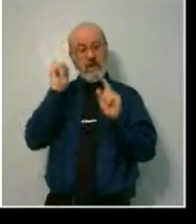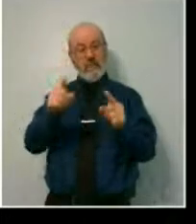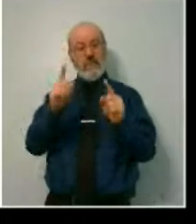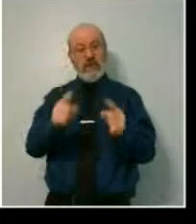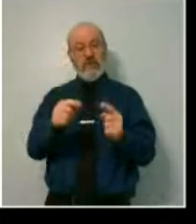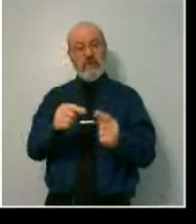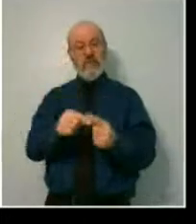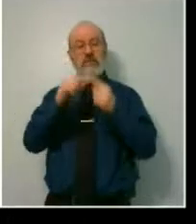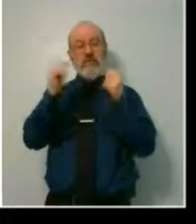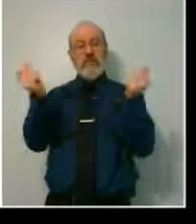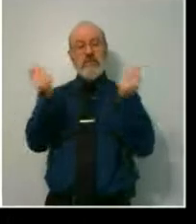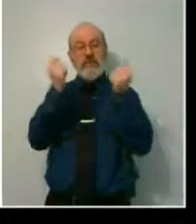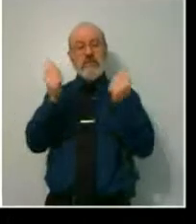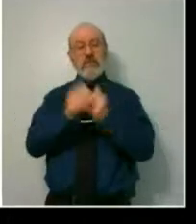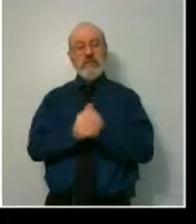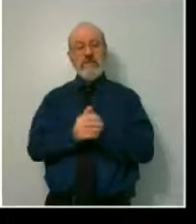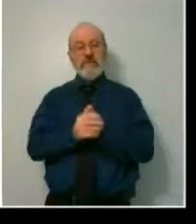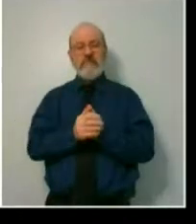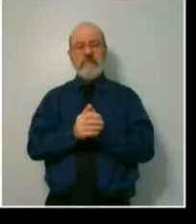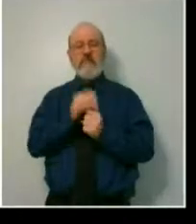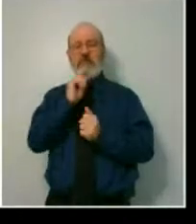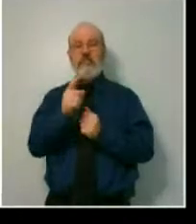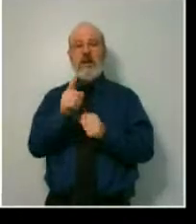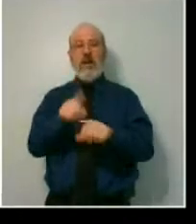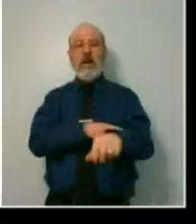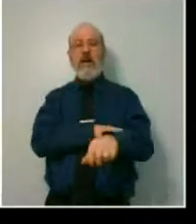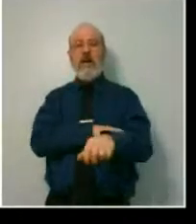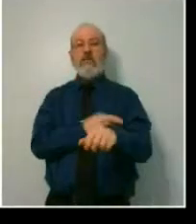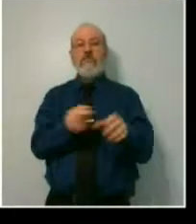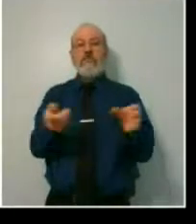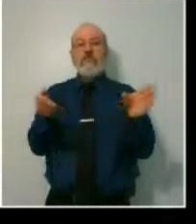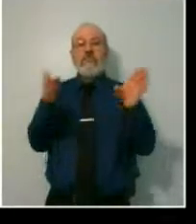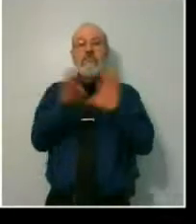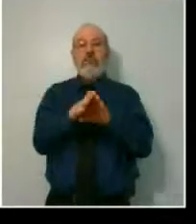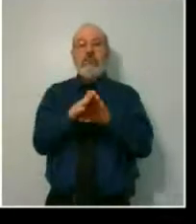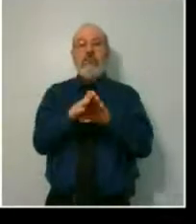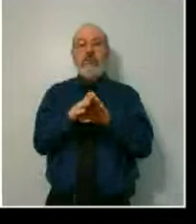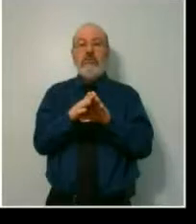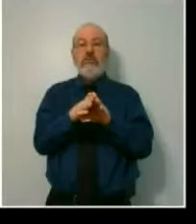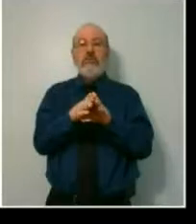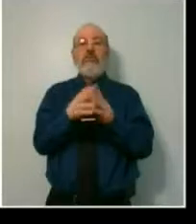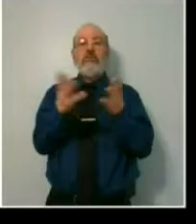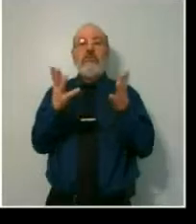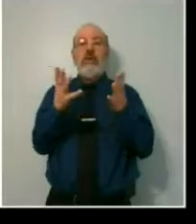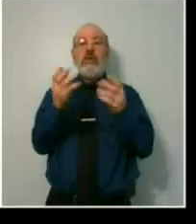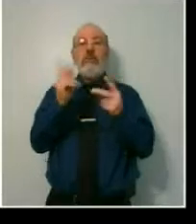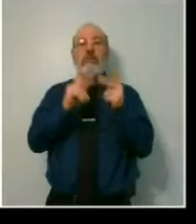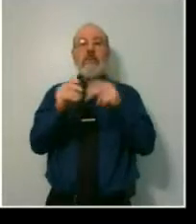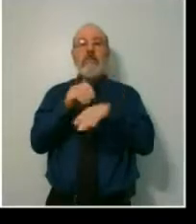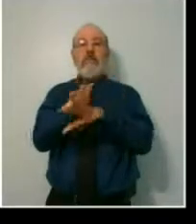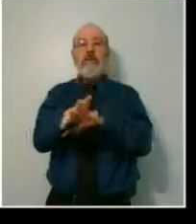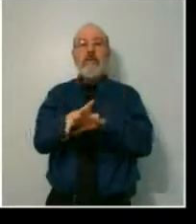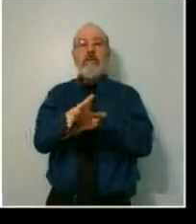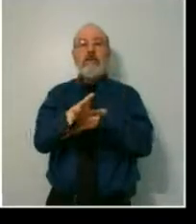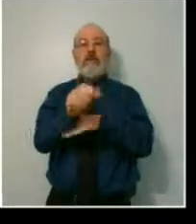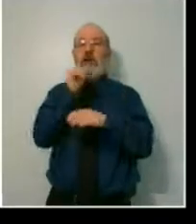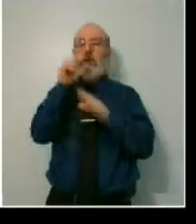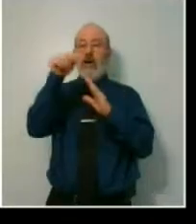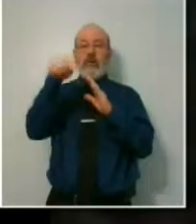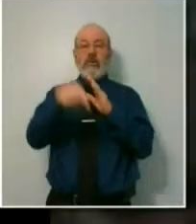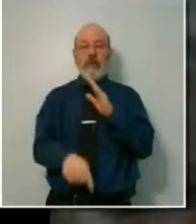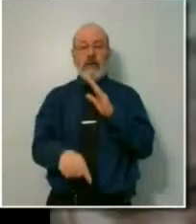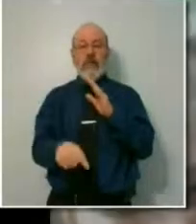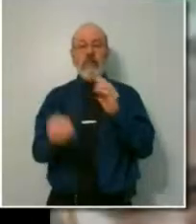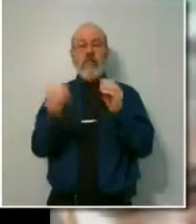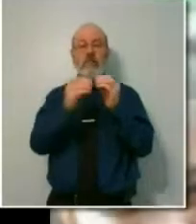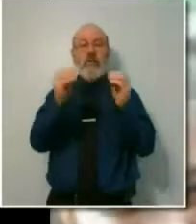event. We're not sure how long the lockdown will last. So far, the numbers of those infected are not going down. In fact, more and more